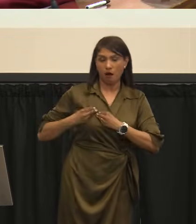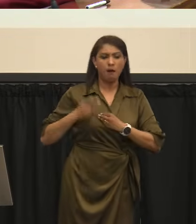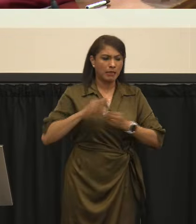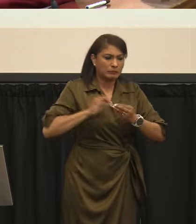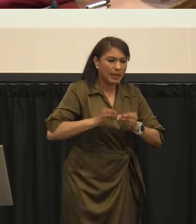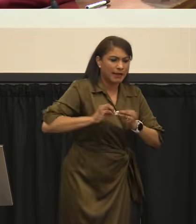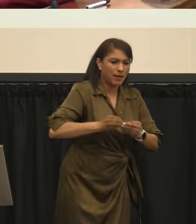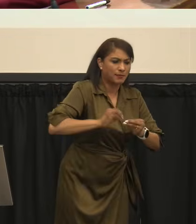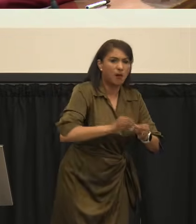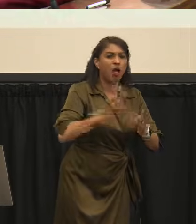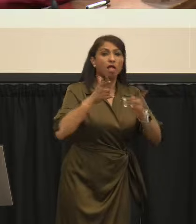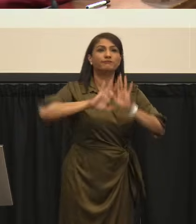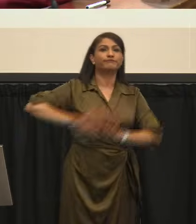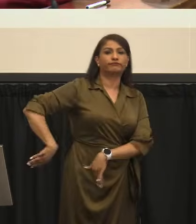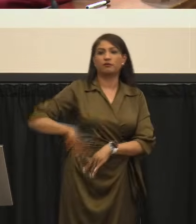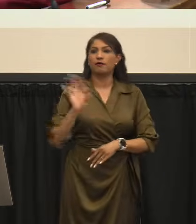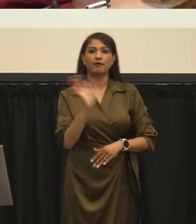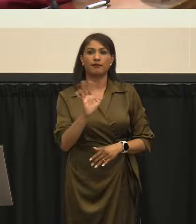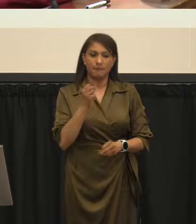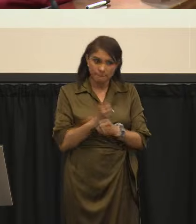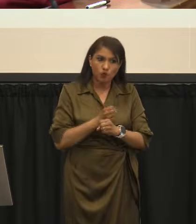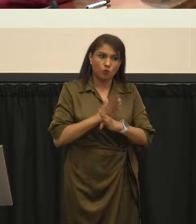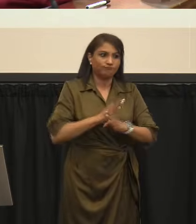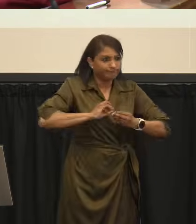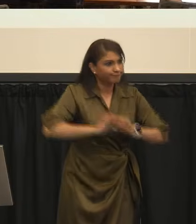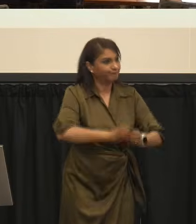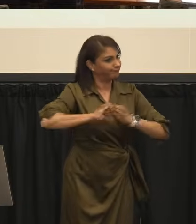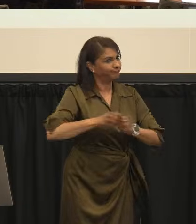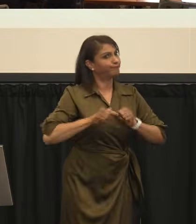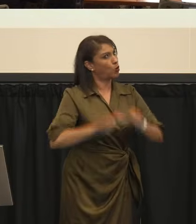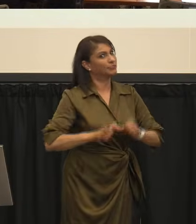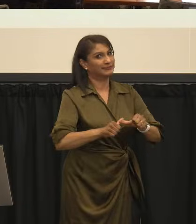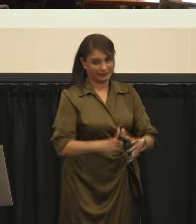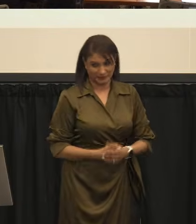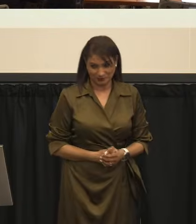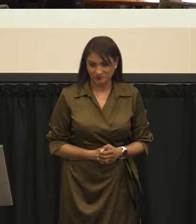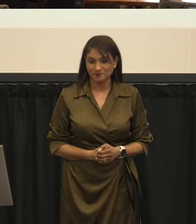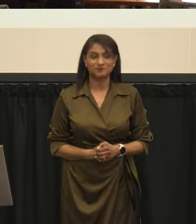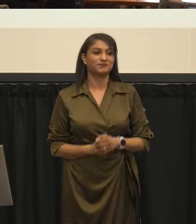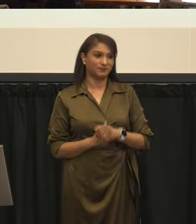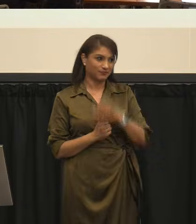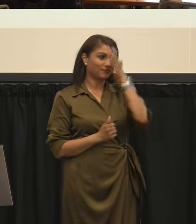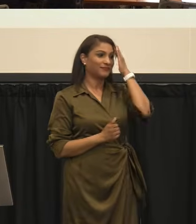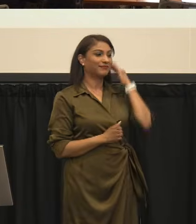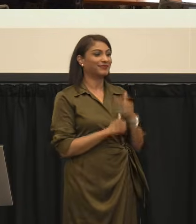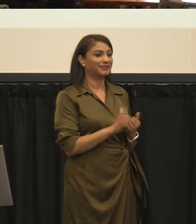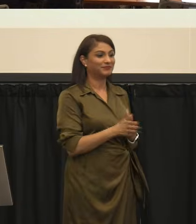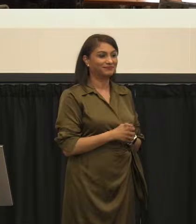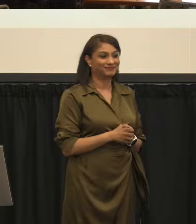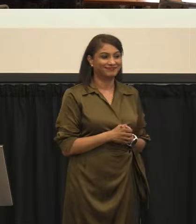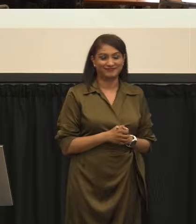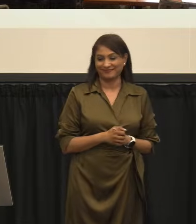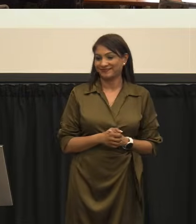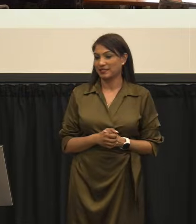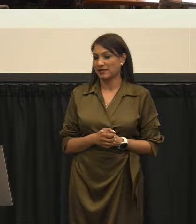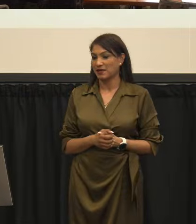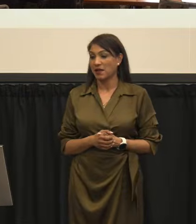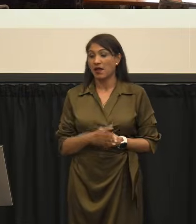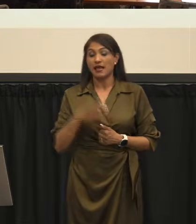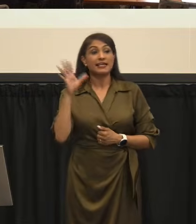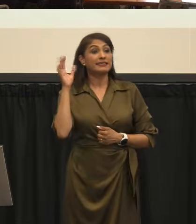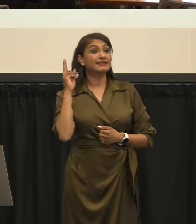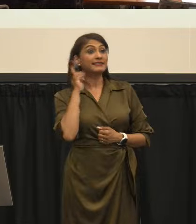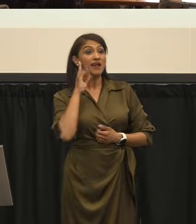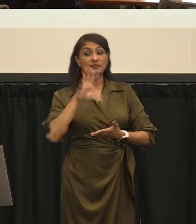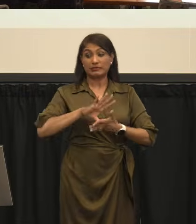how decisions are made, and also custodians as well. We need to be involved in the process.